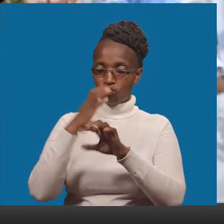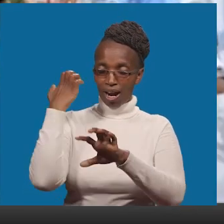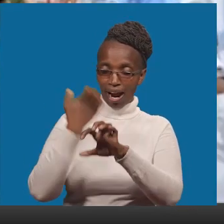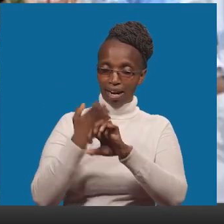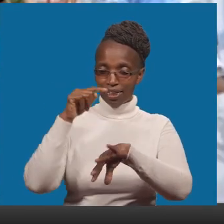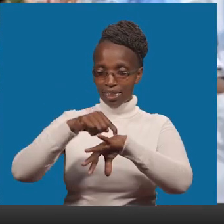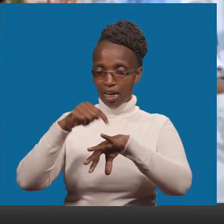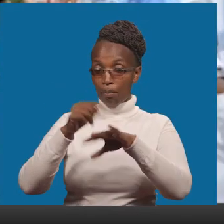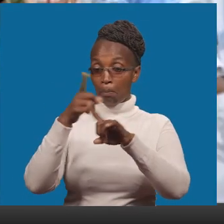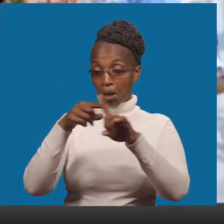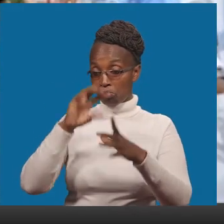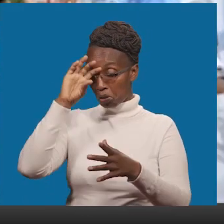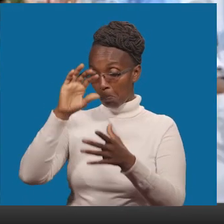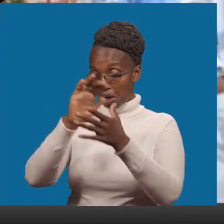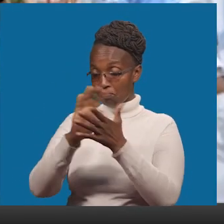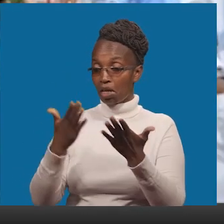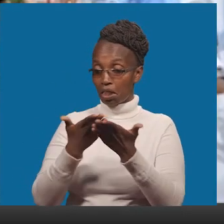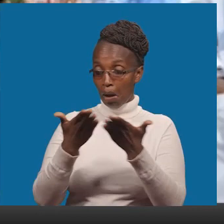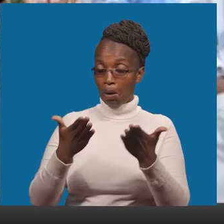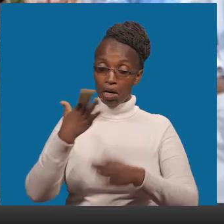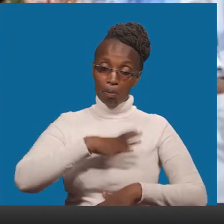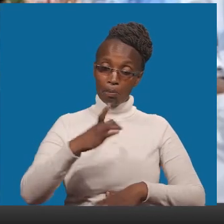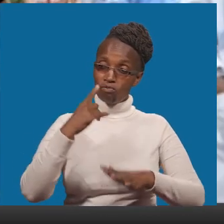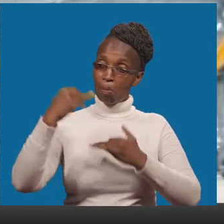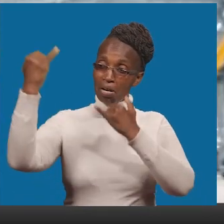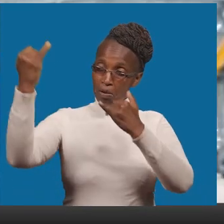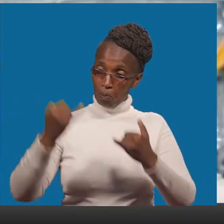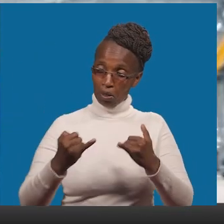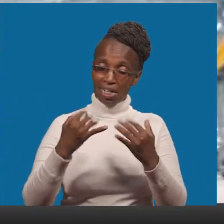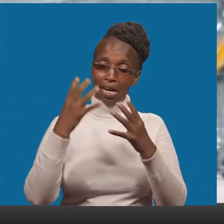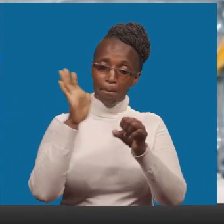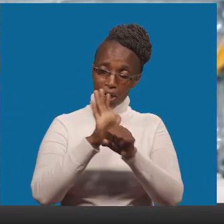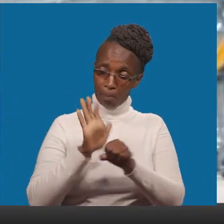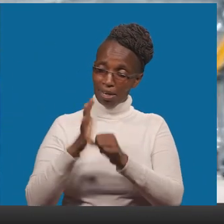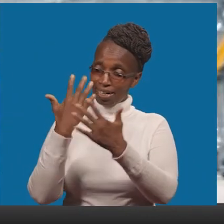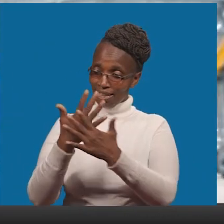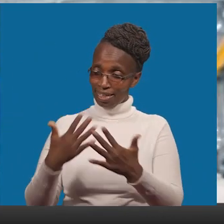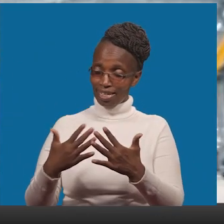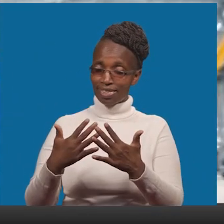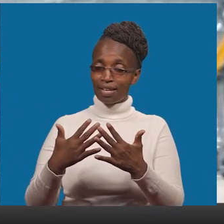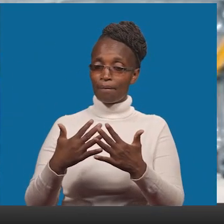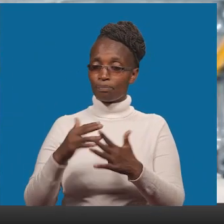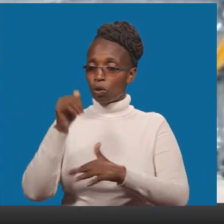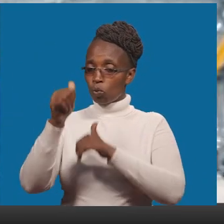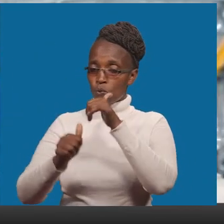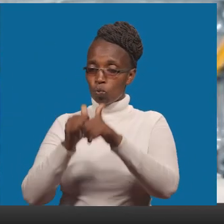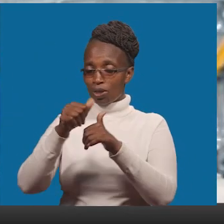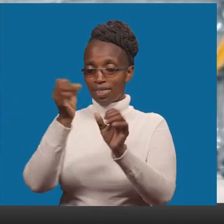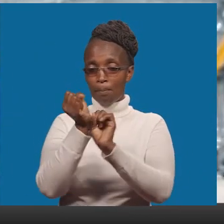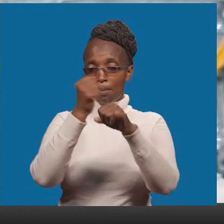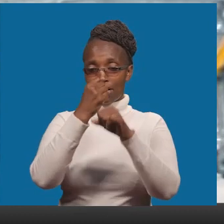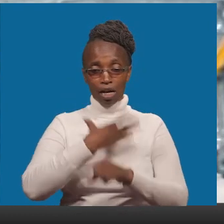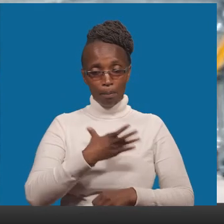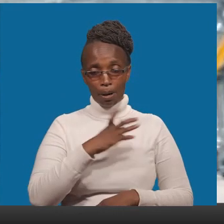walikuwa wanaagiza bidhaa nyingi kutoka nje ya nchi na kuwanyima wawekezaji nafasi ya kutengeneza bidhaa